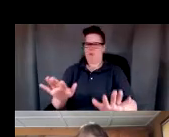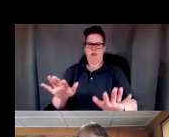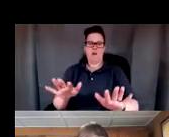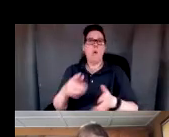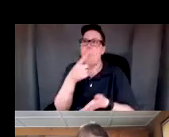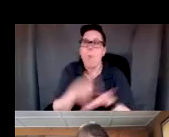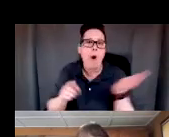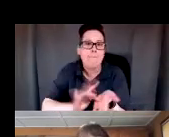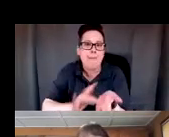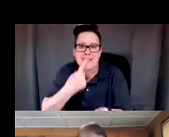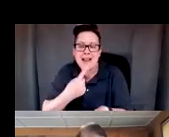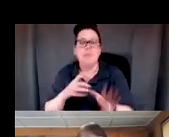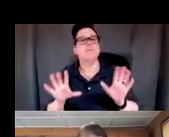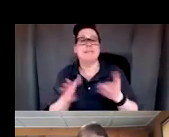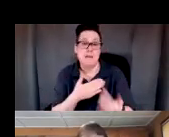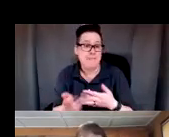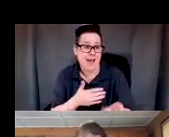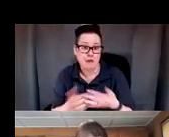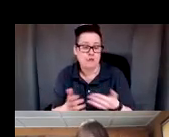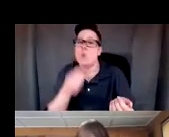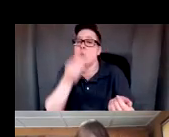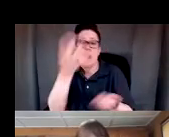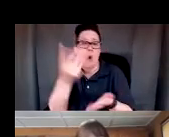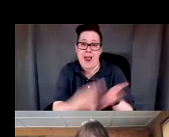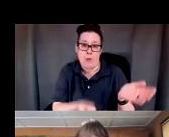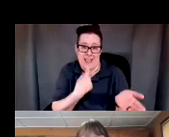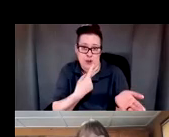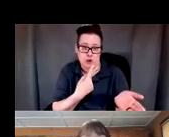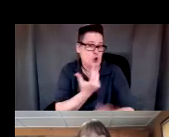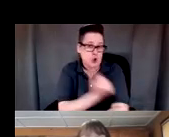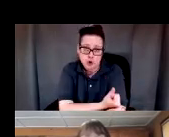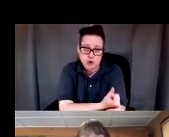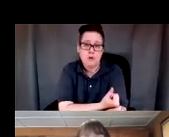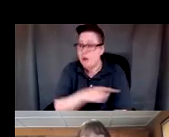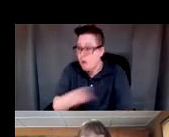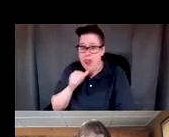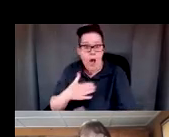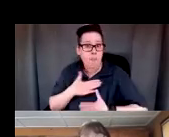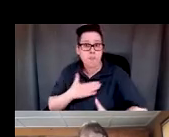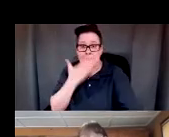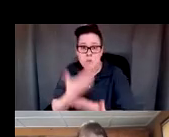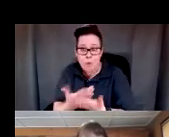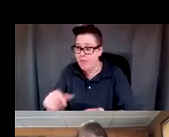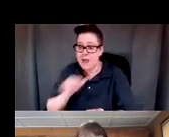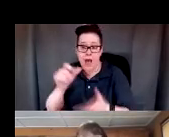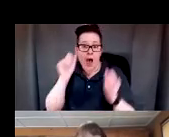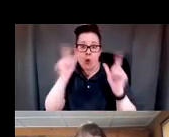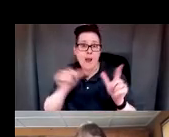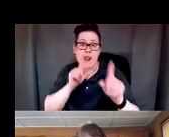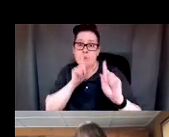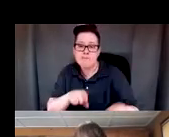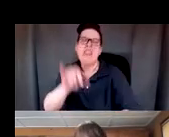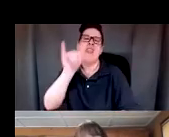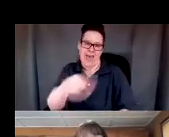take? Don't care. We don't care what they took. You're treating the fact that they're not breathing effectively. They're unresponsive. That's what we're